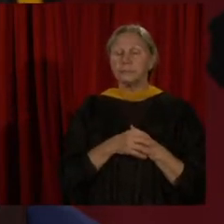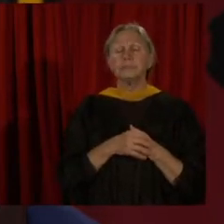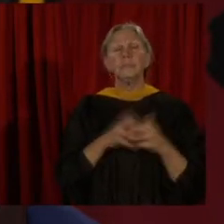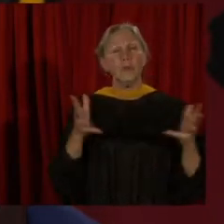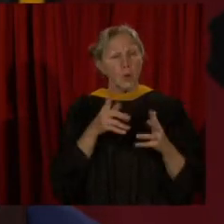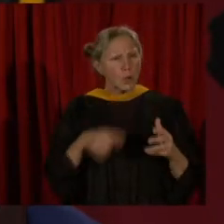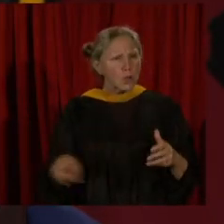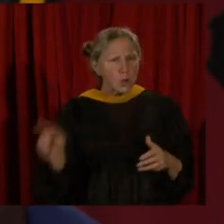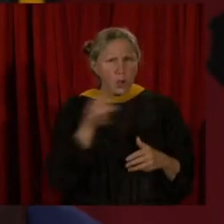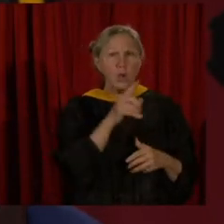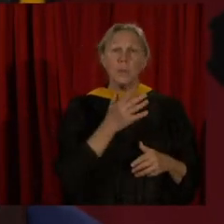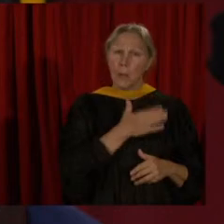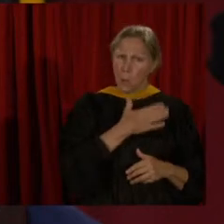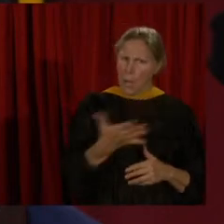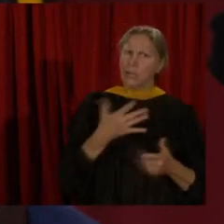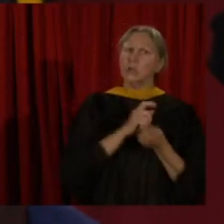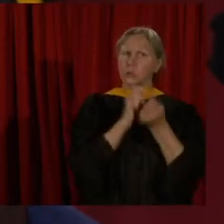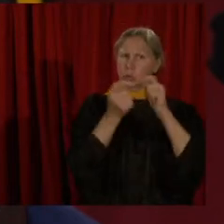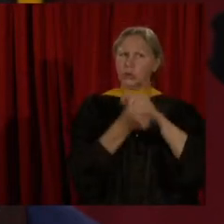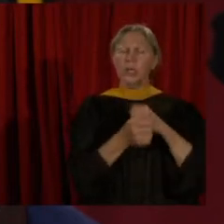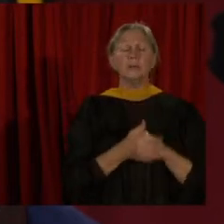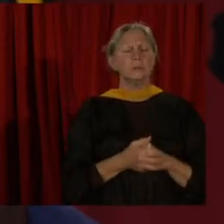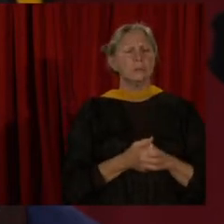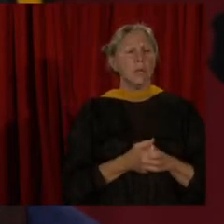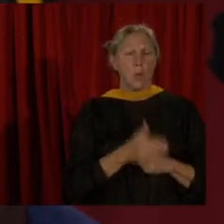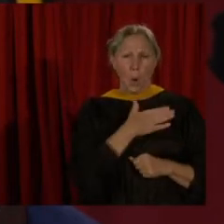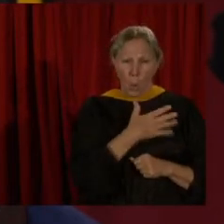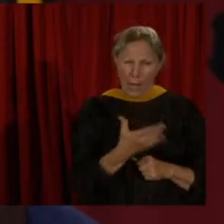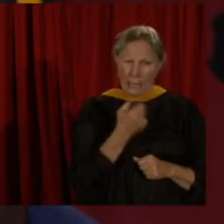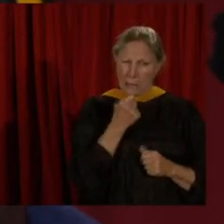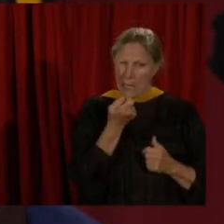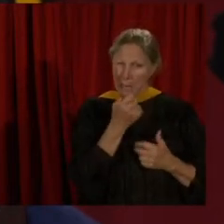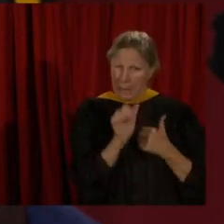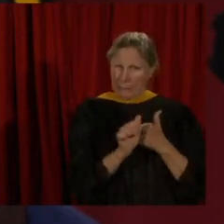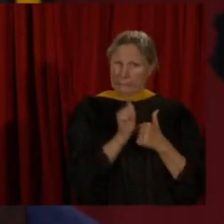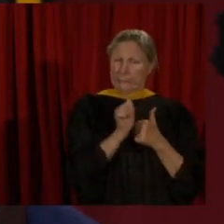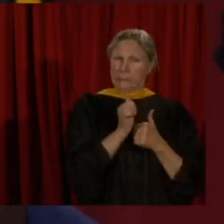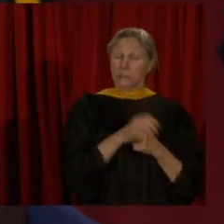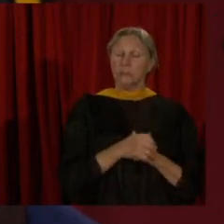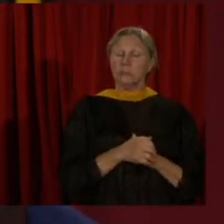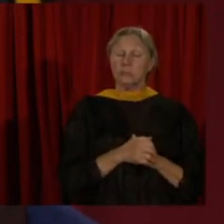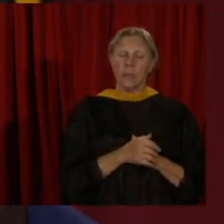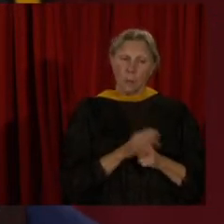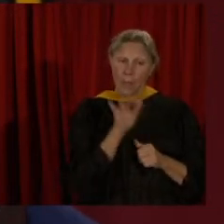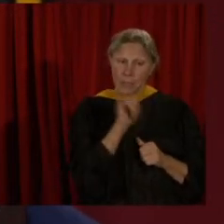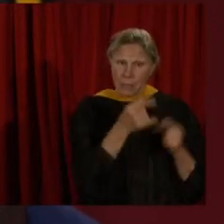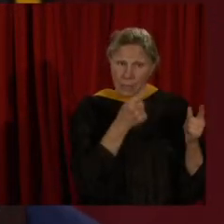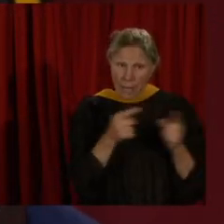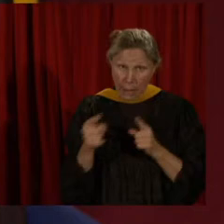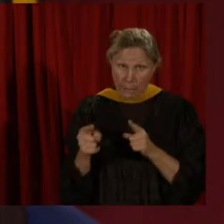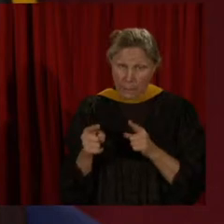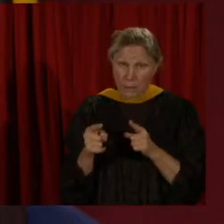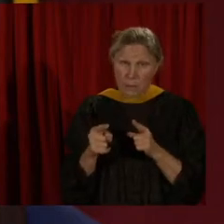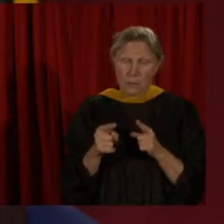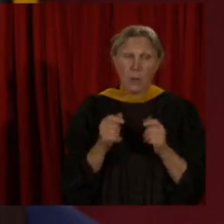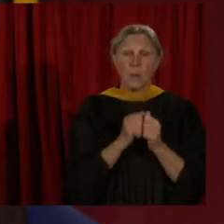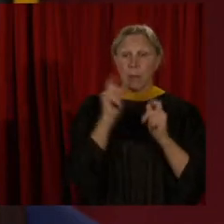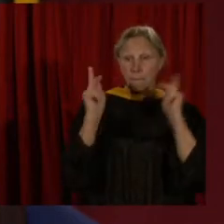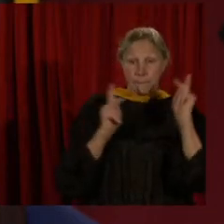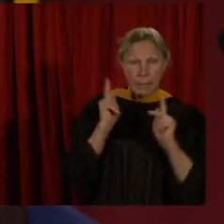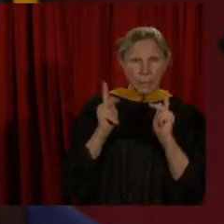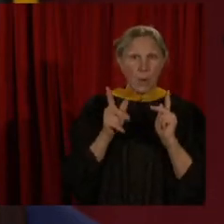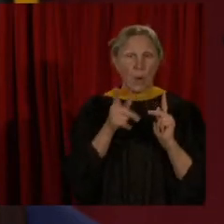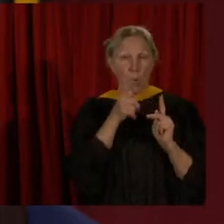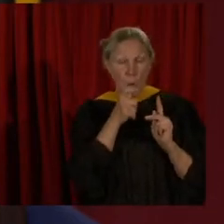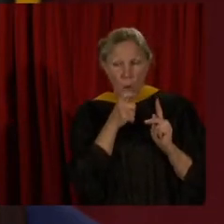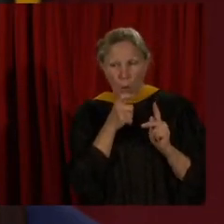to be open to change and willing to take risks. When you do those things, alongside people with whom you